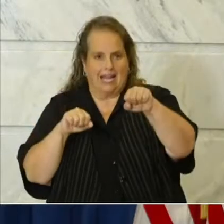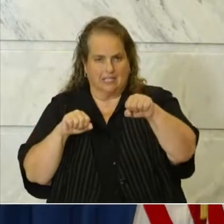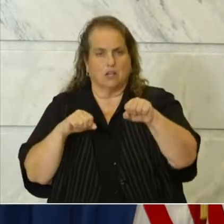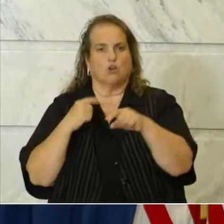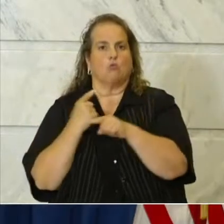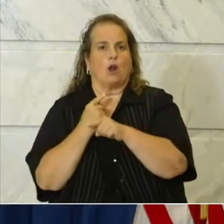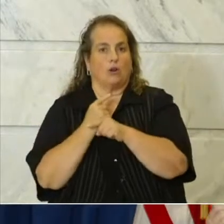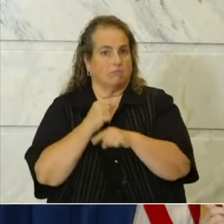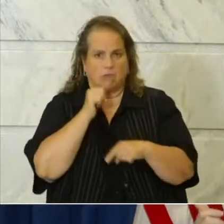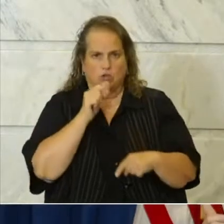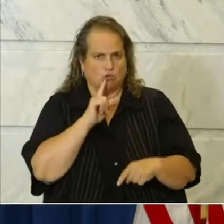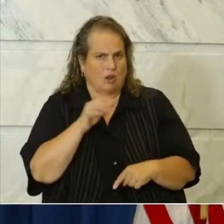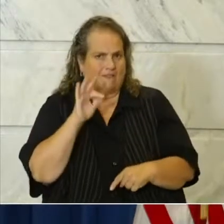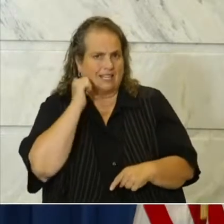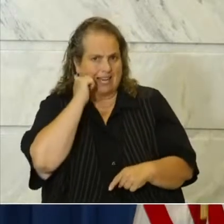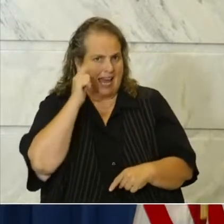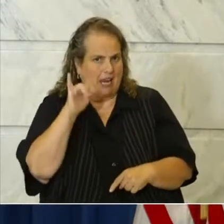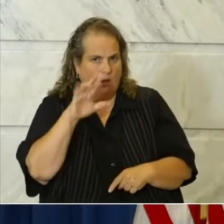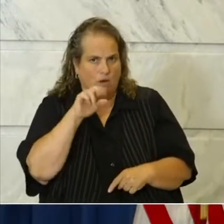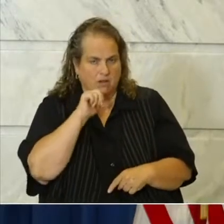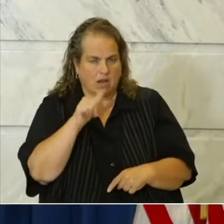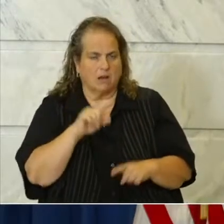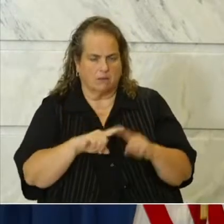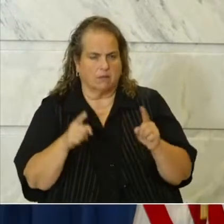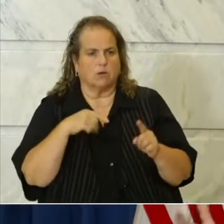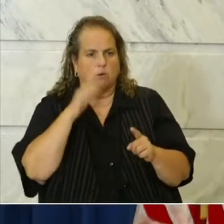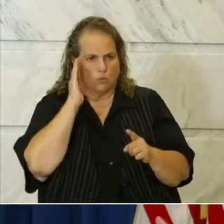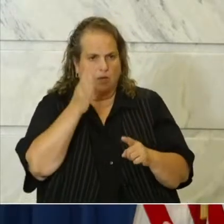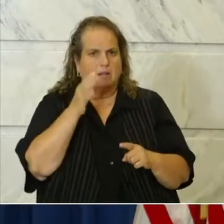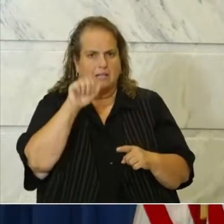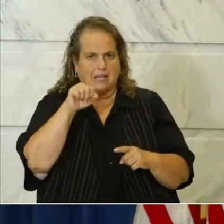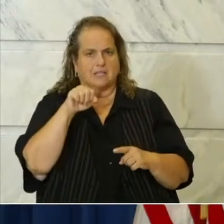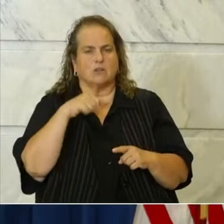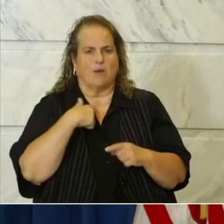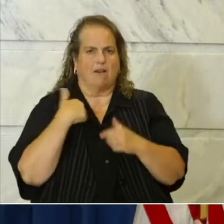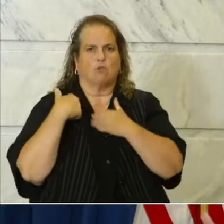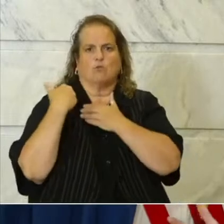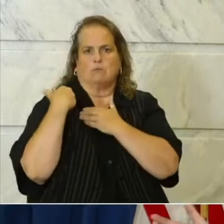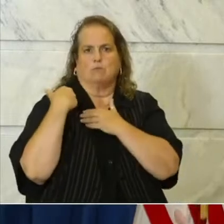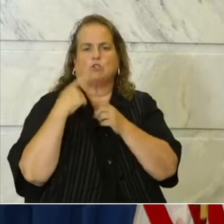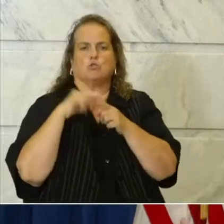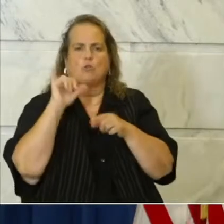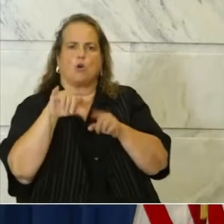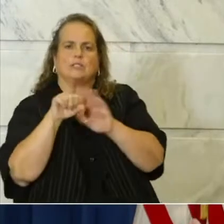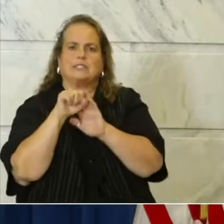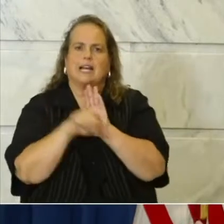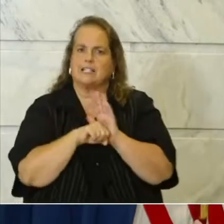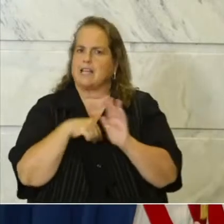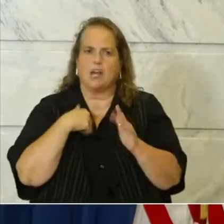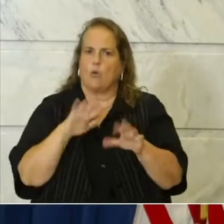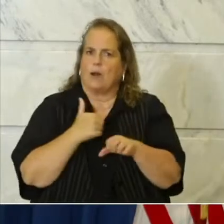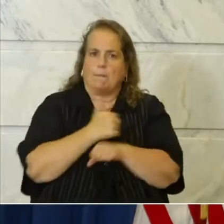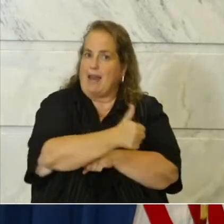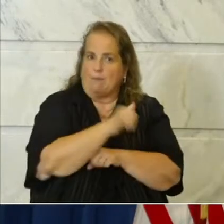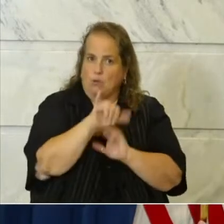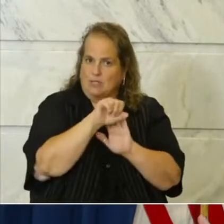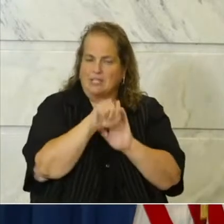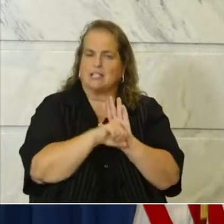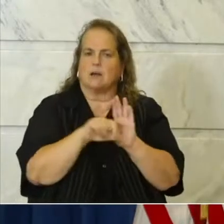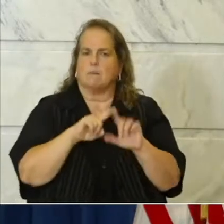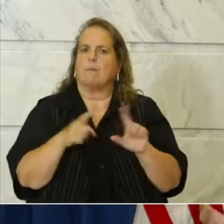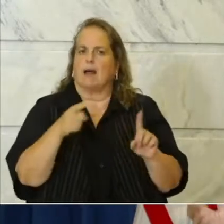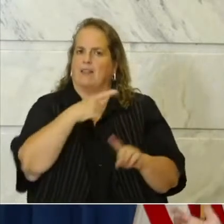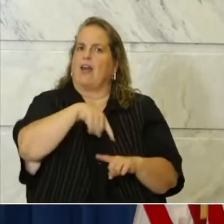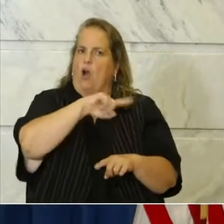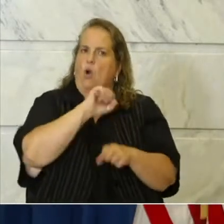it daily at the moment, since we just put it into place the other day. But I think we got a responsibility to those states, and I'm not trying to put blame on those states. They're working